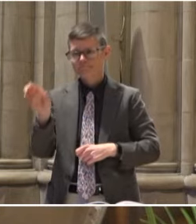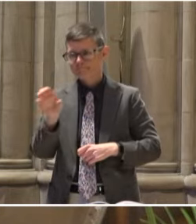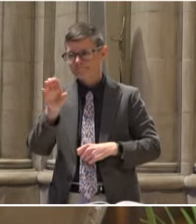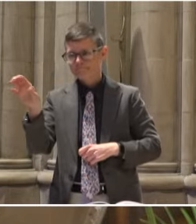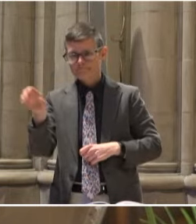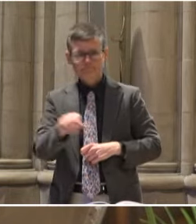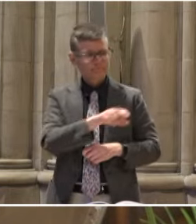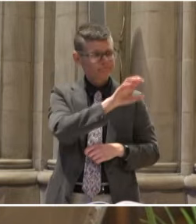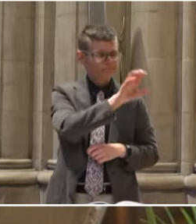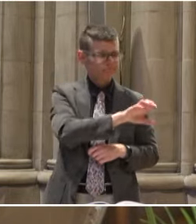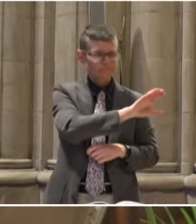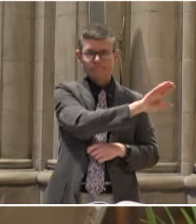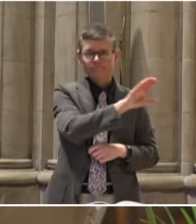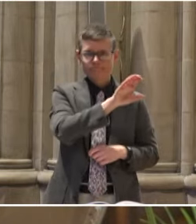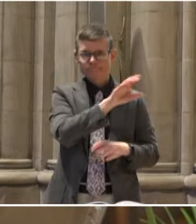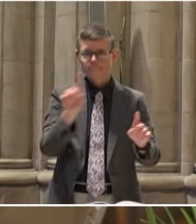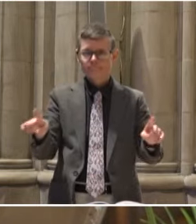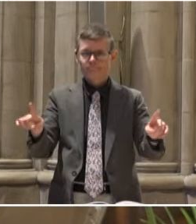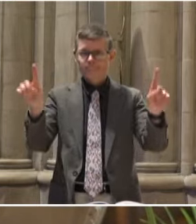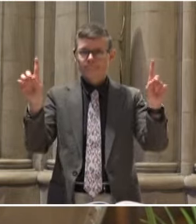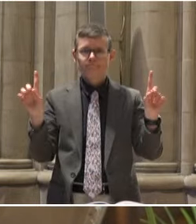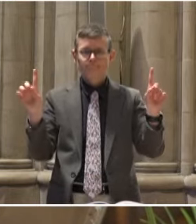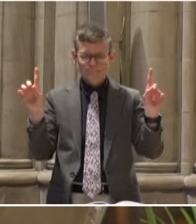right and one on his left.